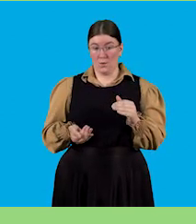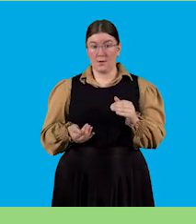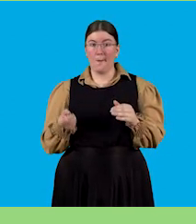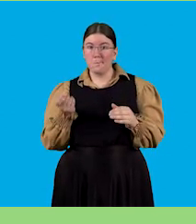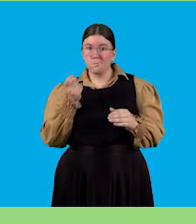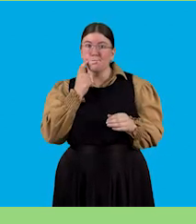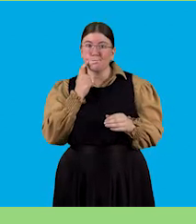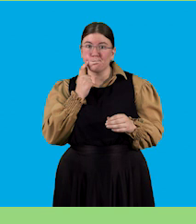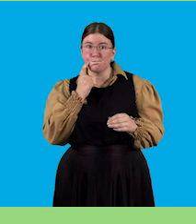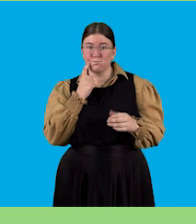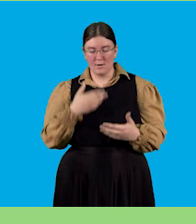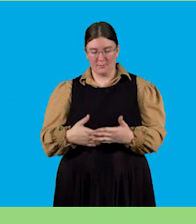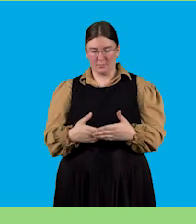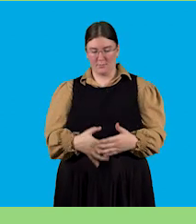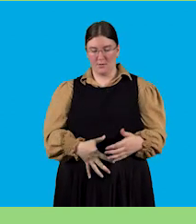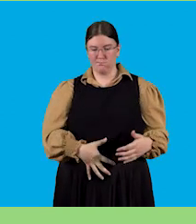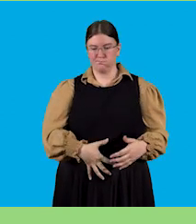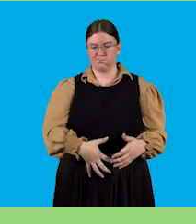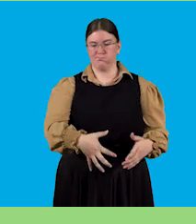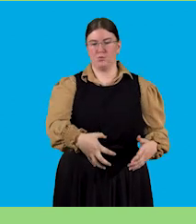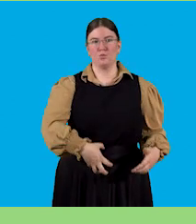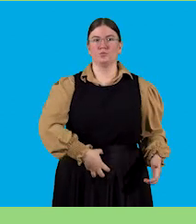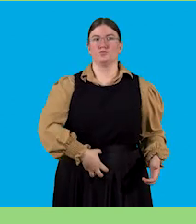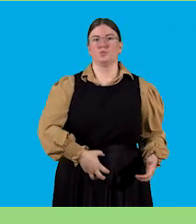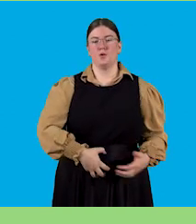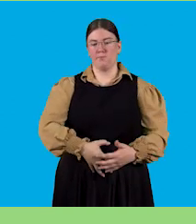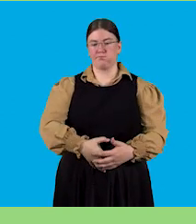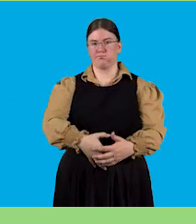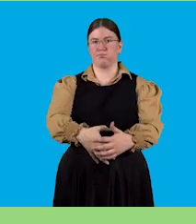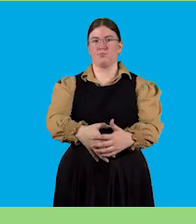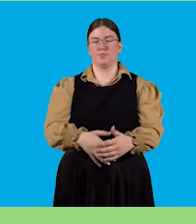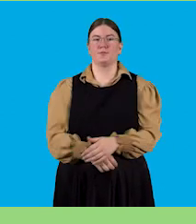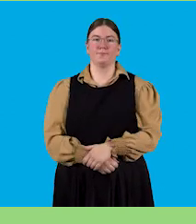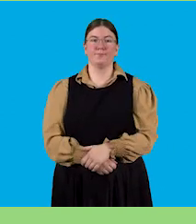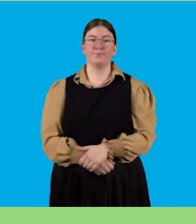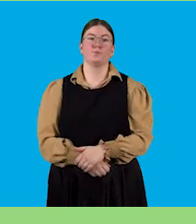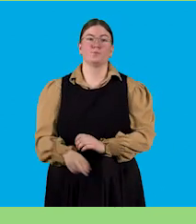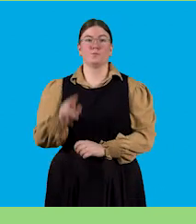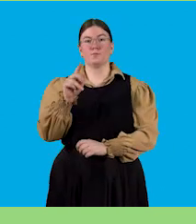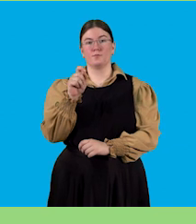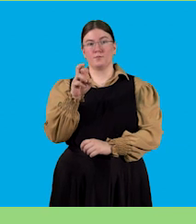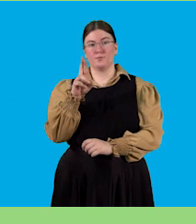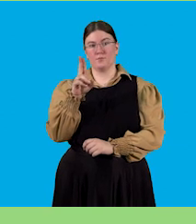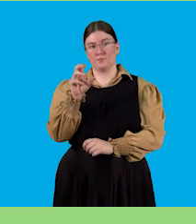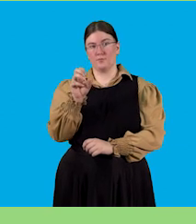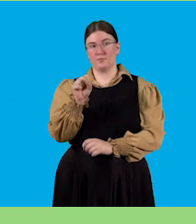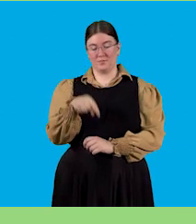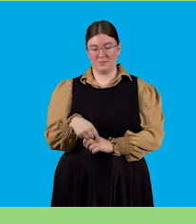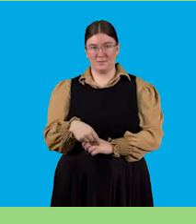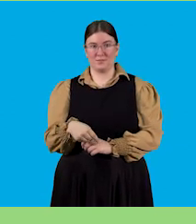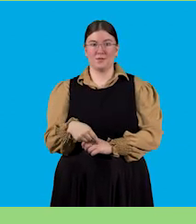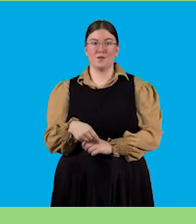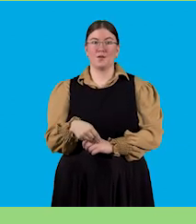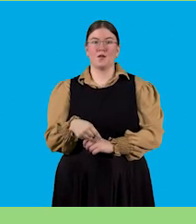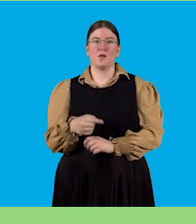pregnant, this is where the baby is kept. So the uterus is a hollow muscular